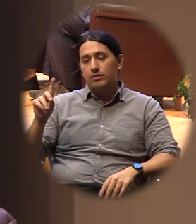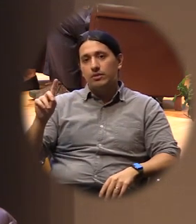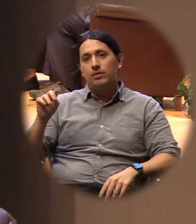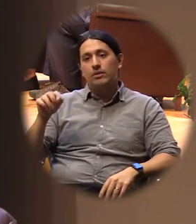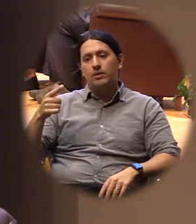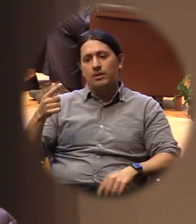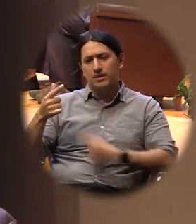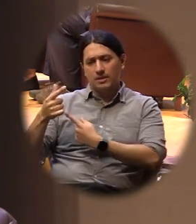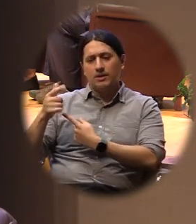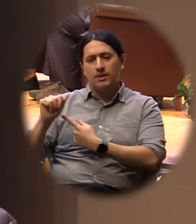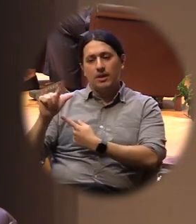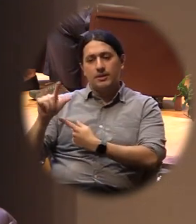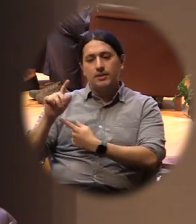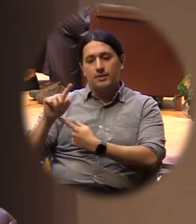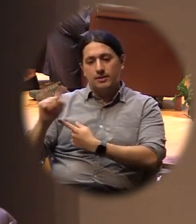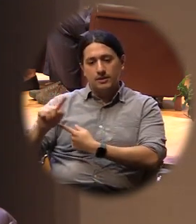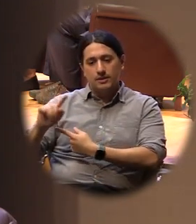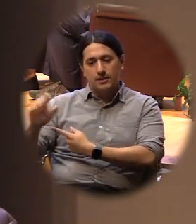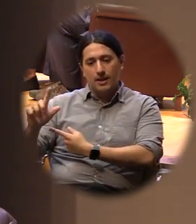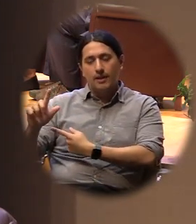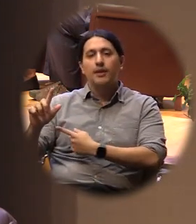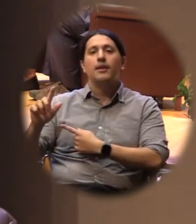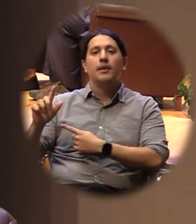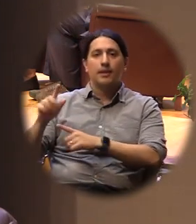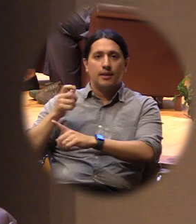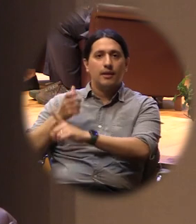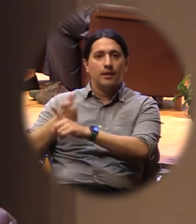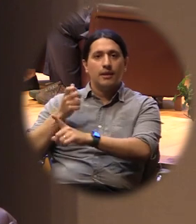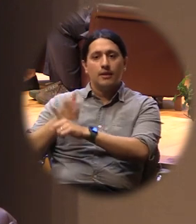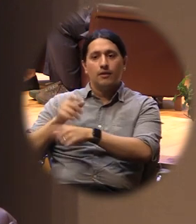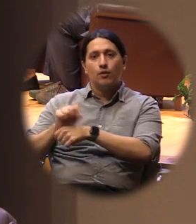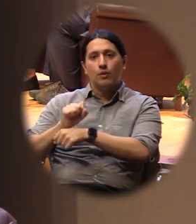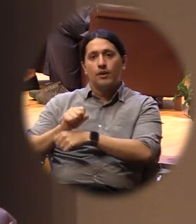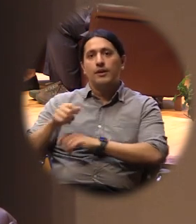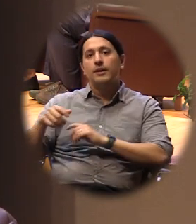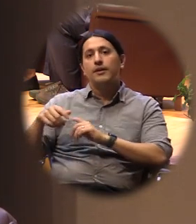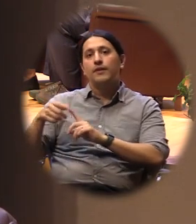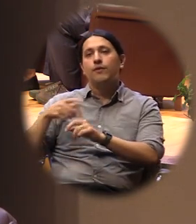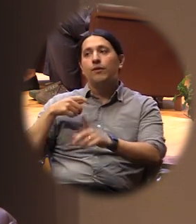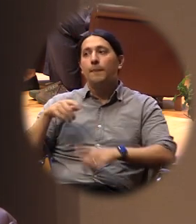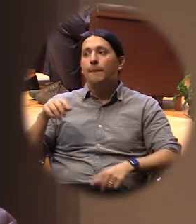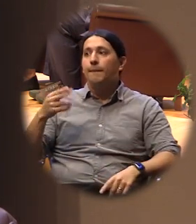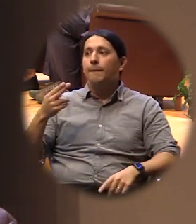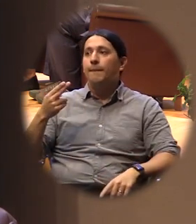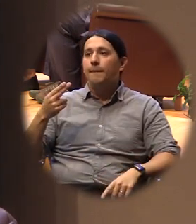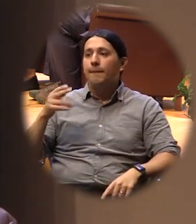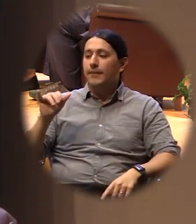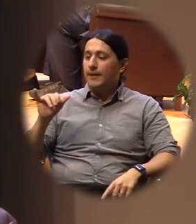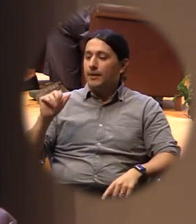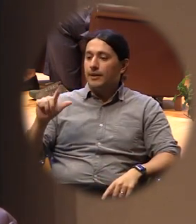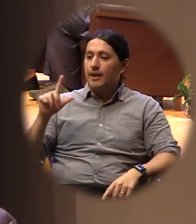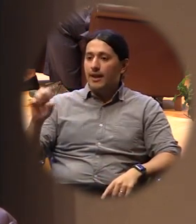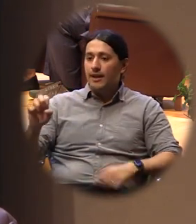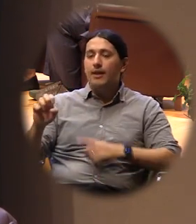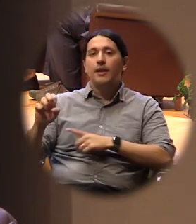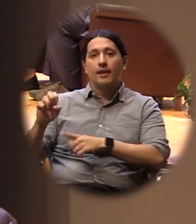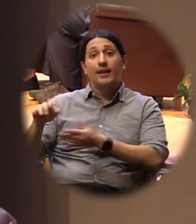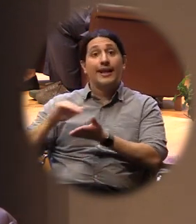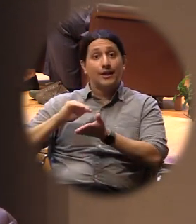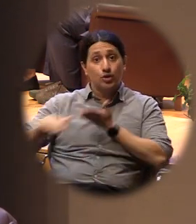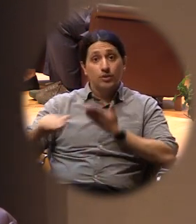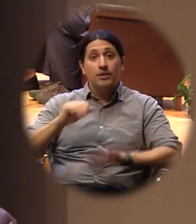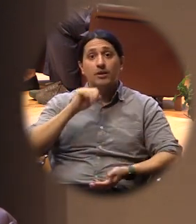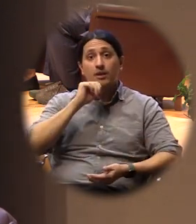He was working out of Yale in New Haven, and he explicitly excluded non-white families and children, and